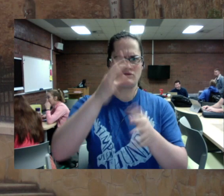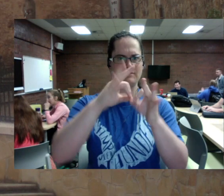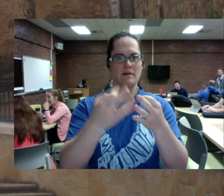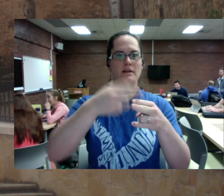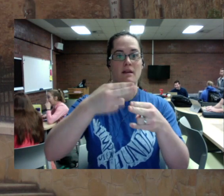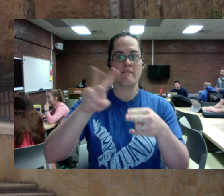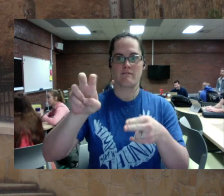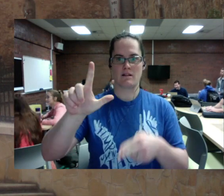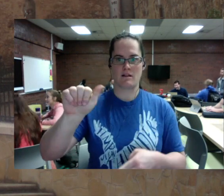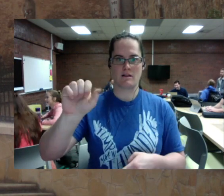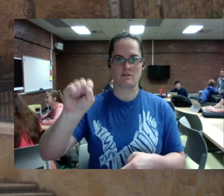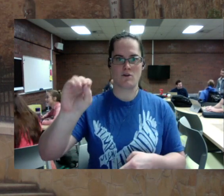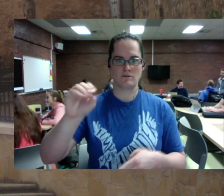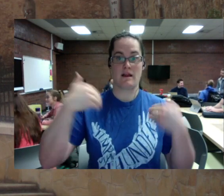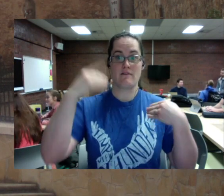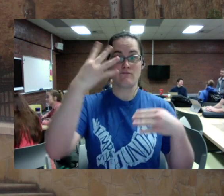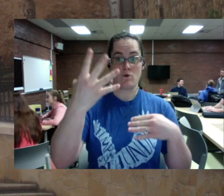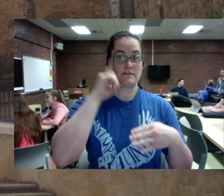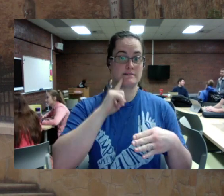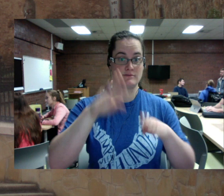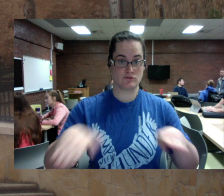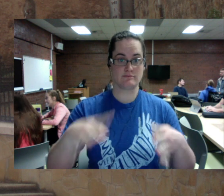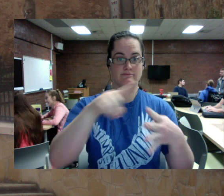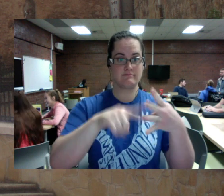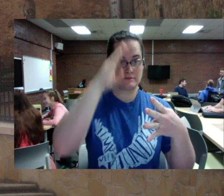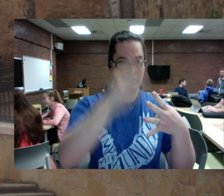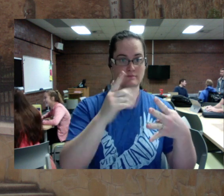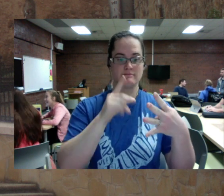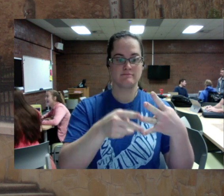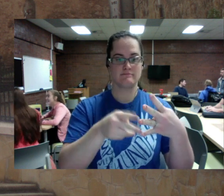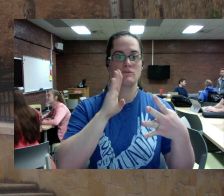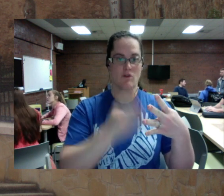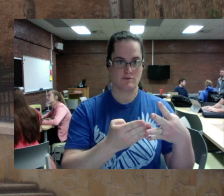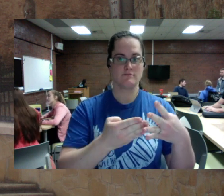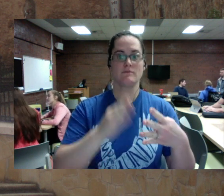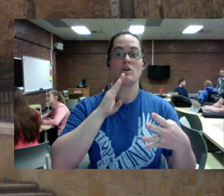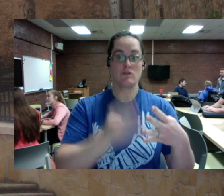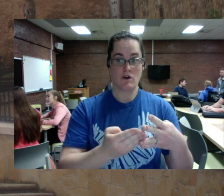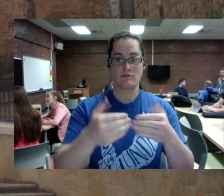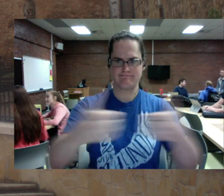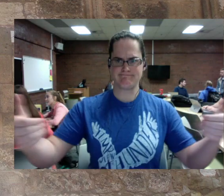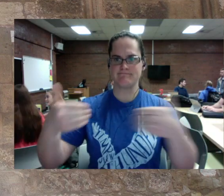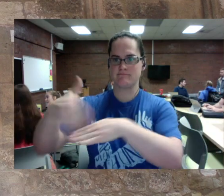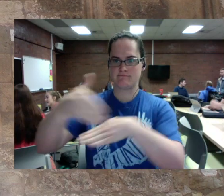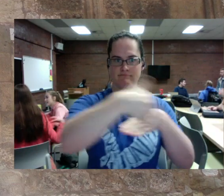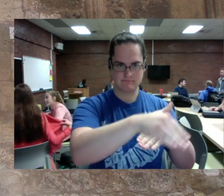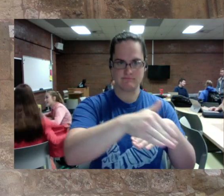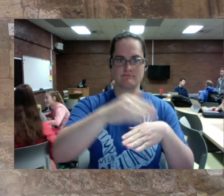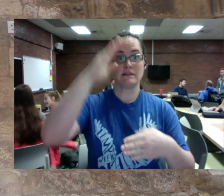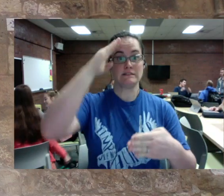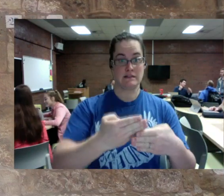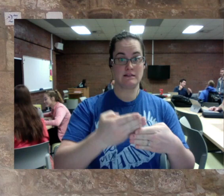Just a few years later, a wealthy family named the Velascos had 4 deaf children, 2 sons and 2 daughters. The daughters were sent to